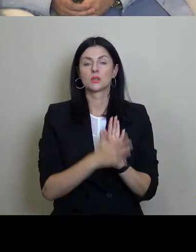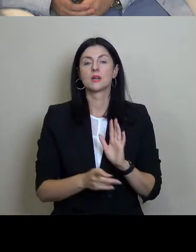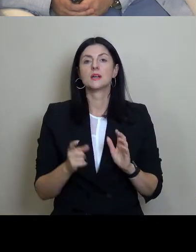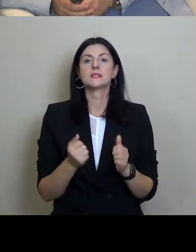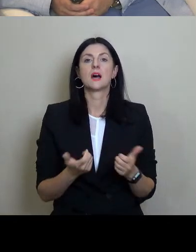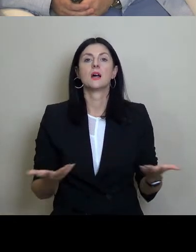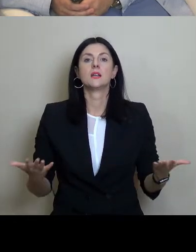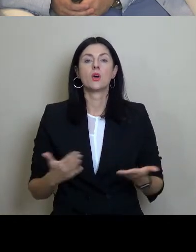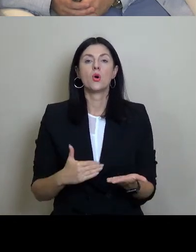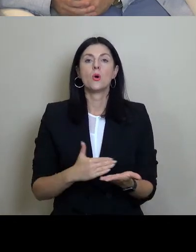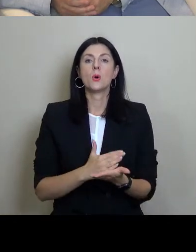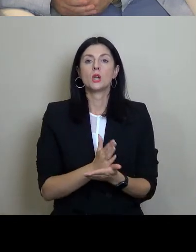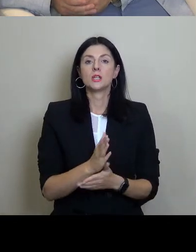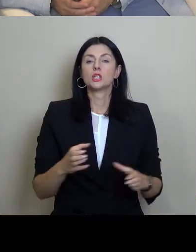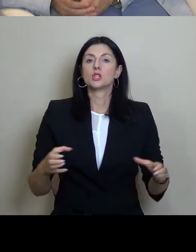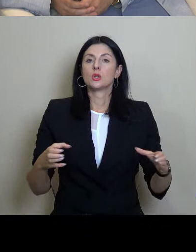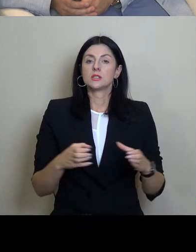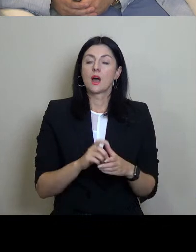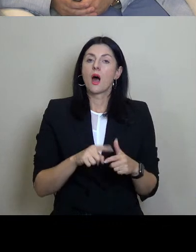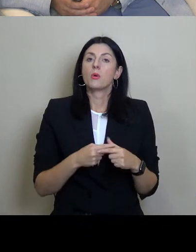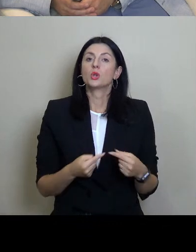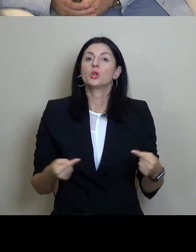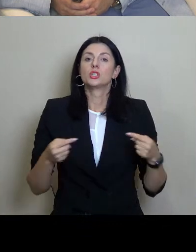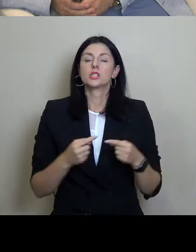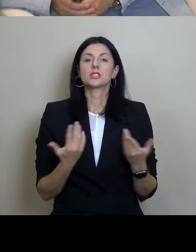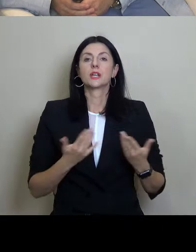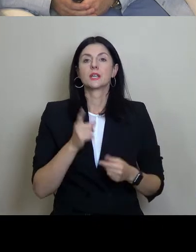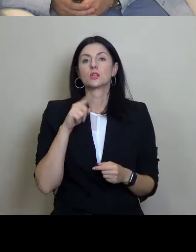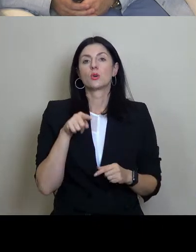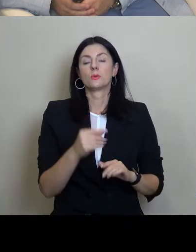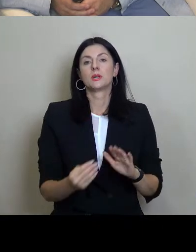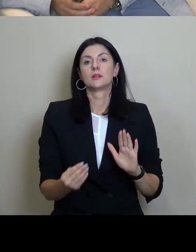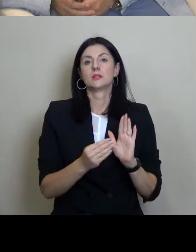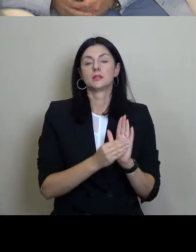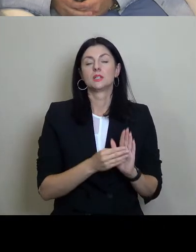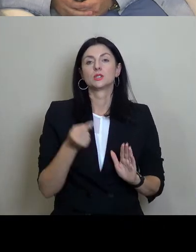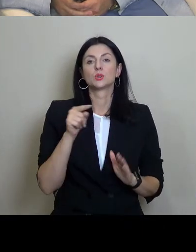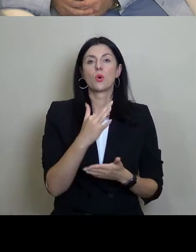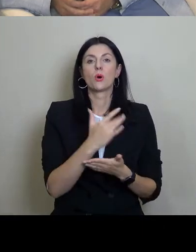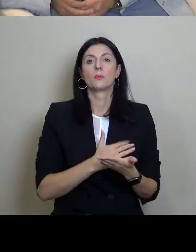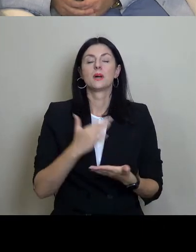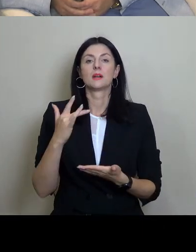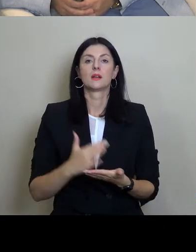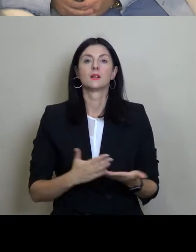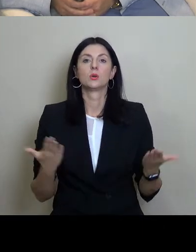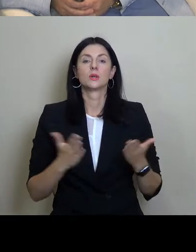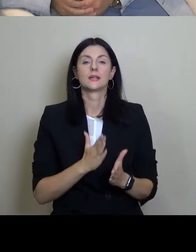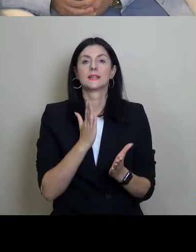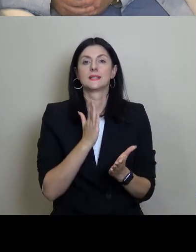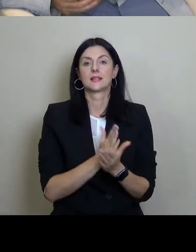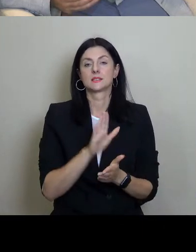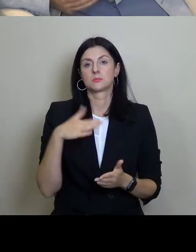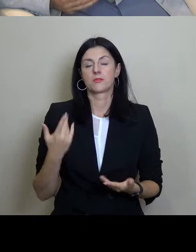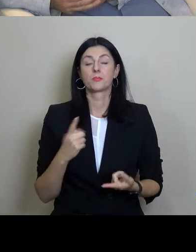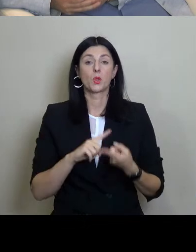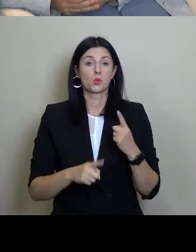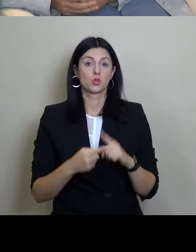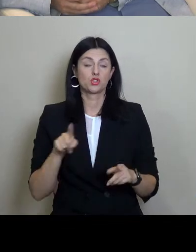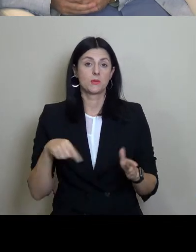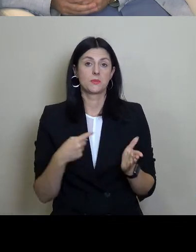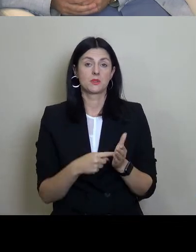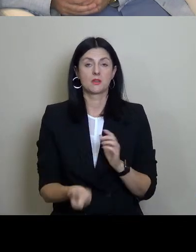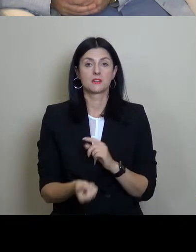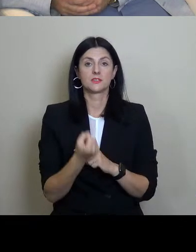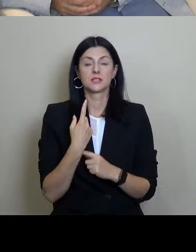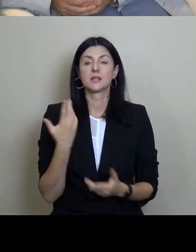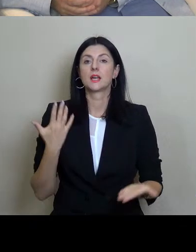pre-EC should clearly understand what political force, or rather the number that you wrote there.